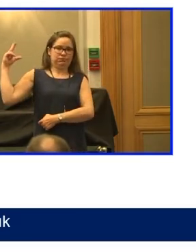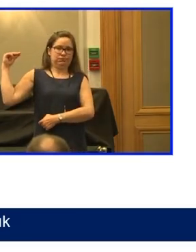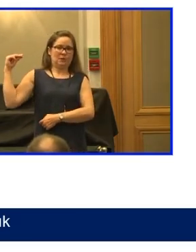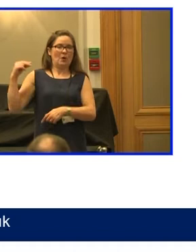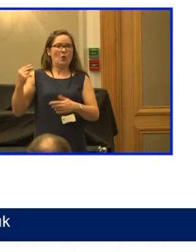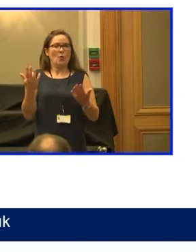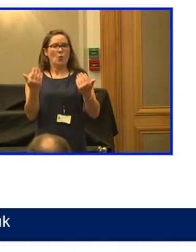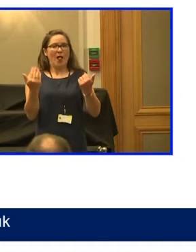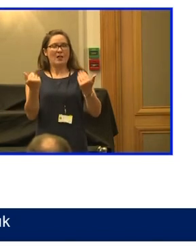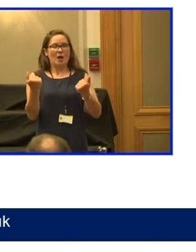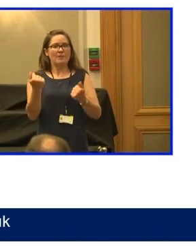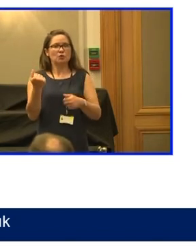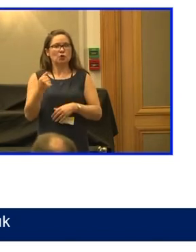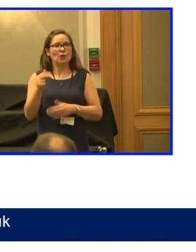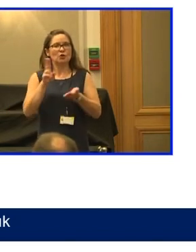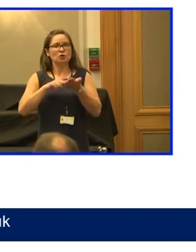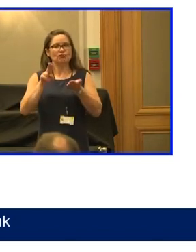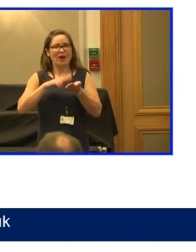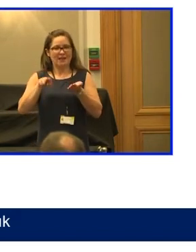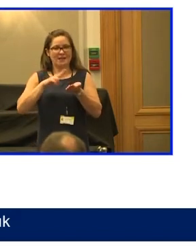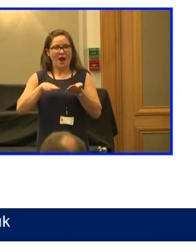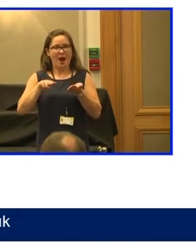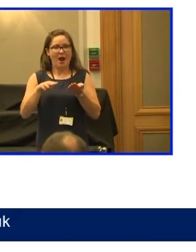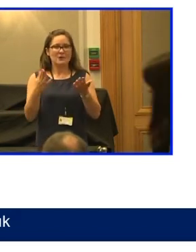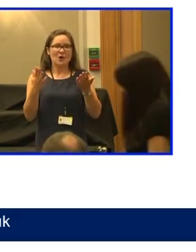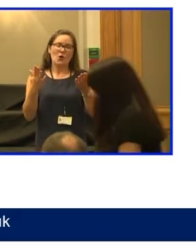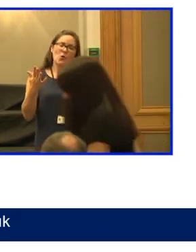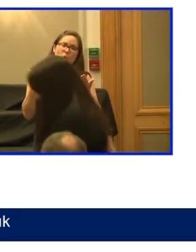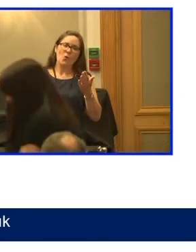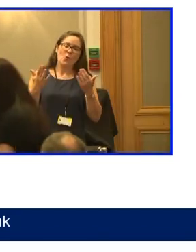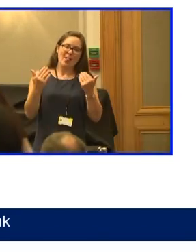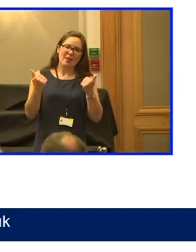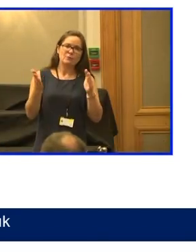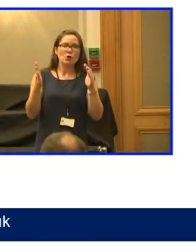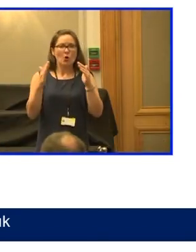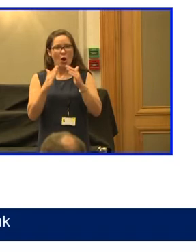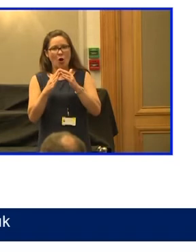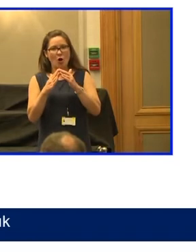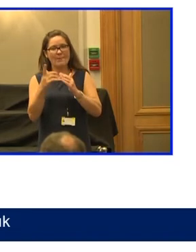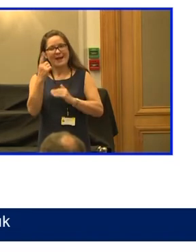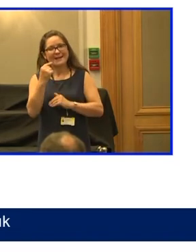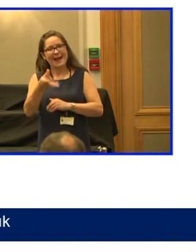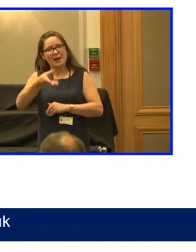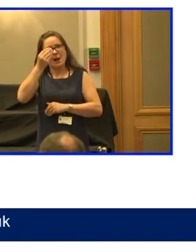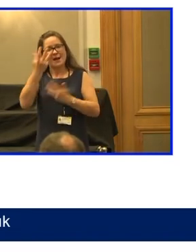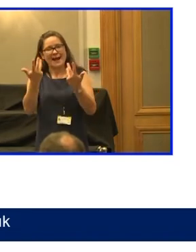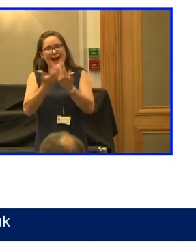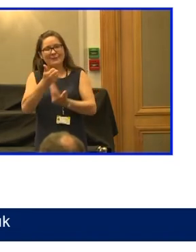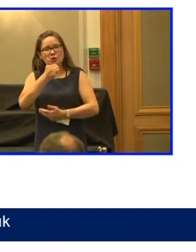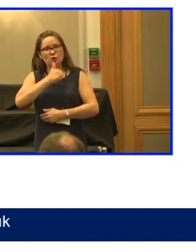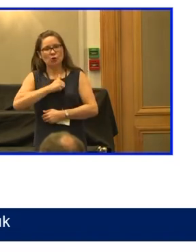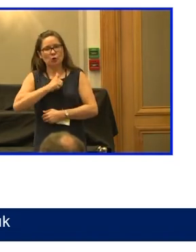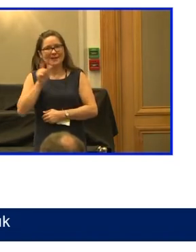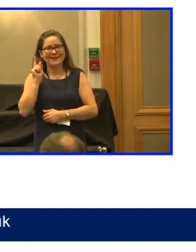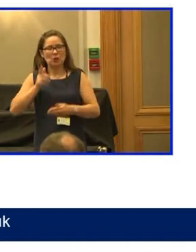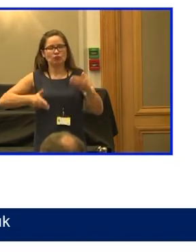to narrator. This is narrator home, where you can get help, access your settings, and learn about new features. Narrator is a screen